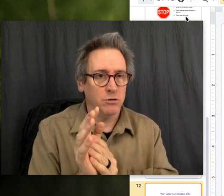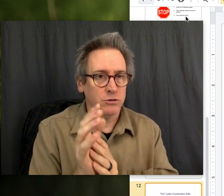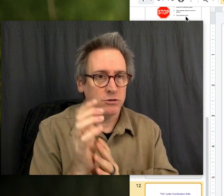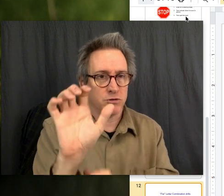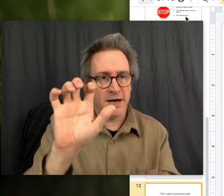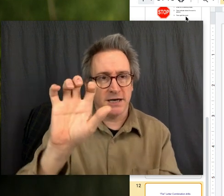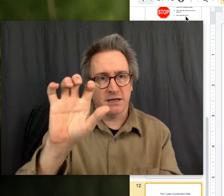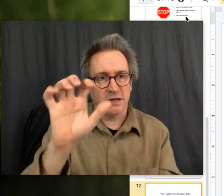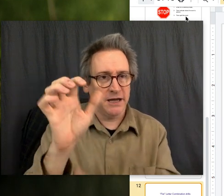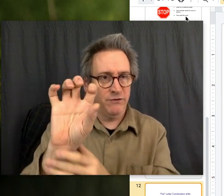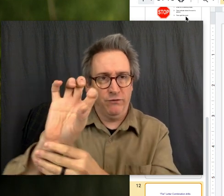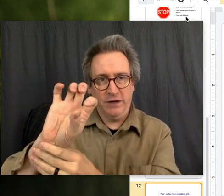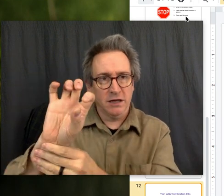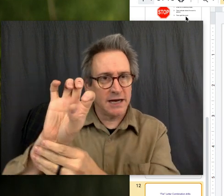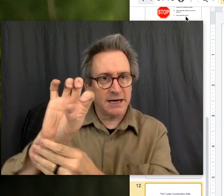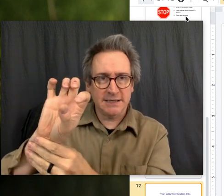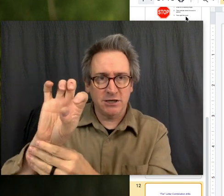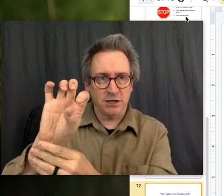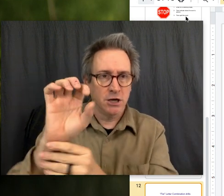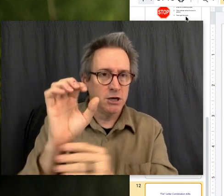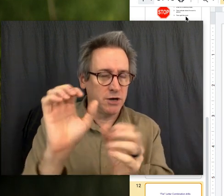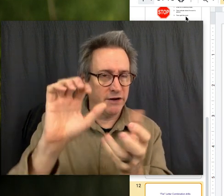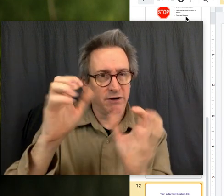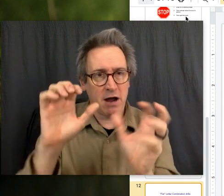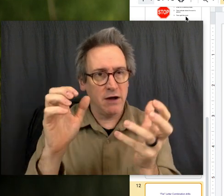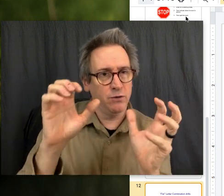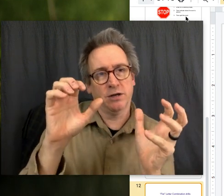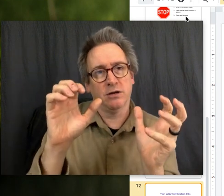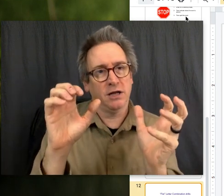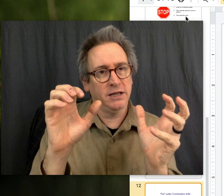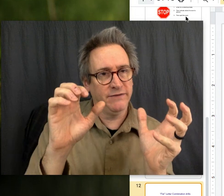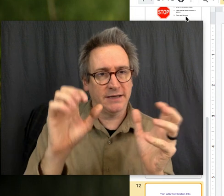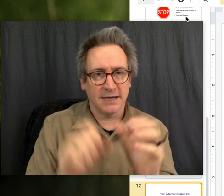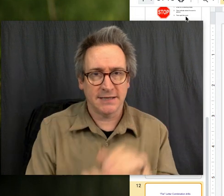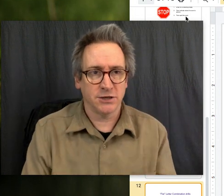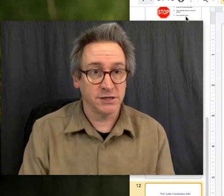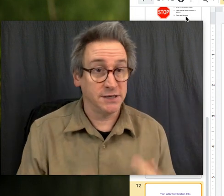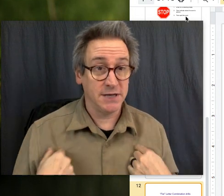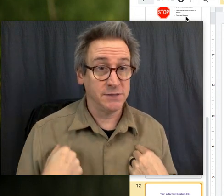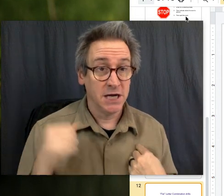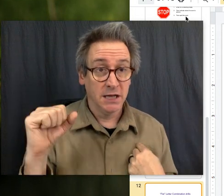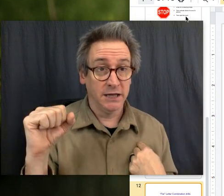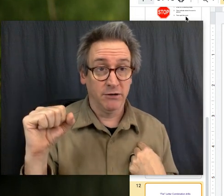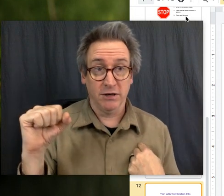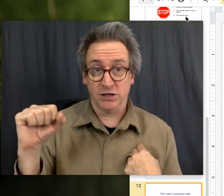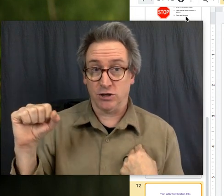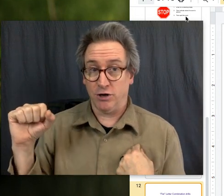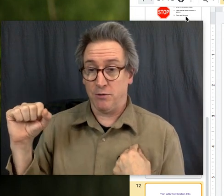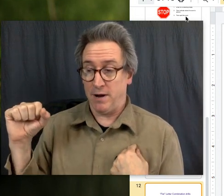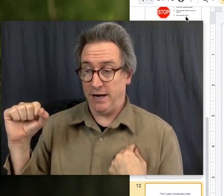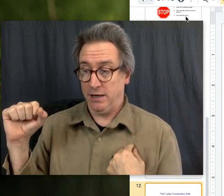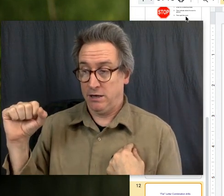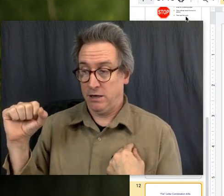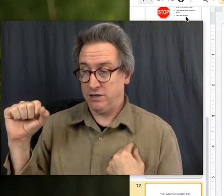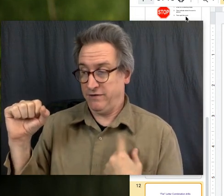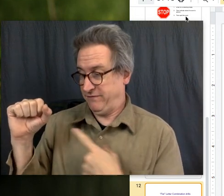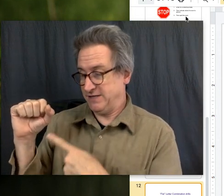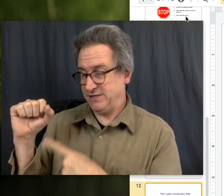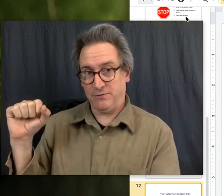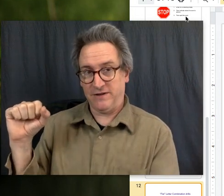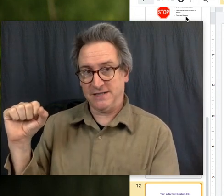So try not to, if you feel a lot of tension, try to figure out how you can alleviate that tension. Sometimes literally just turning your body